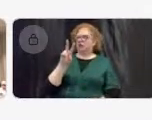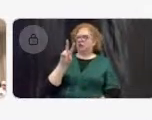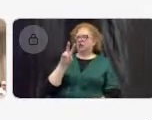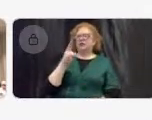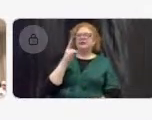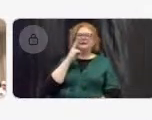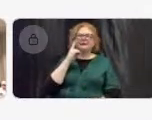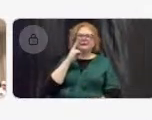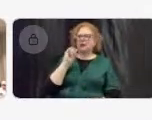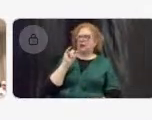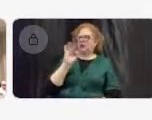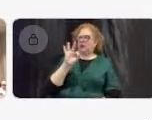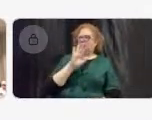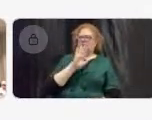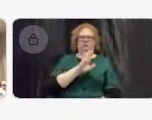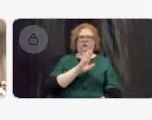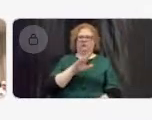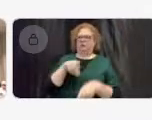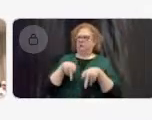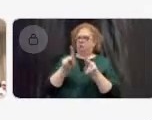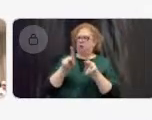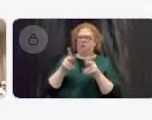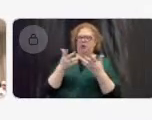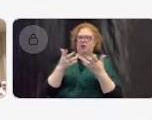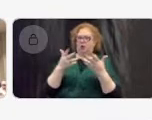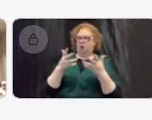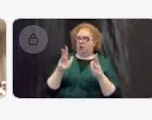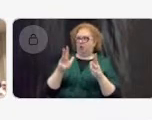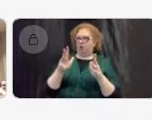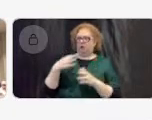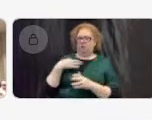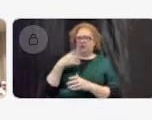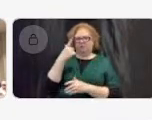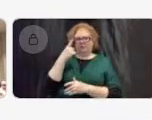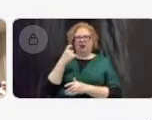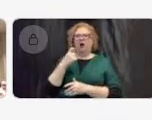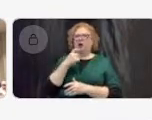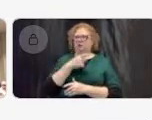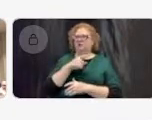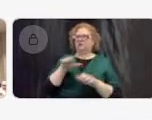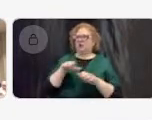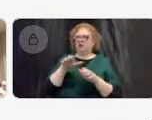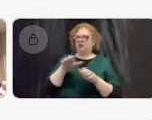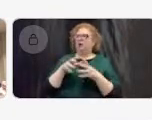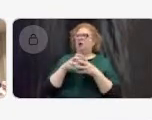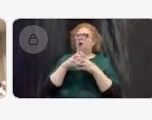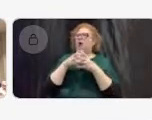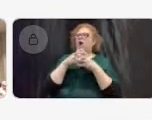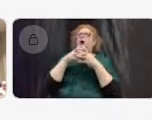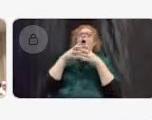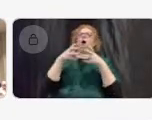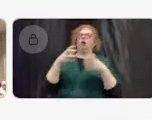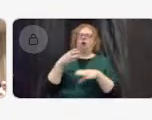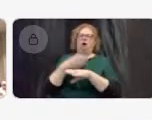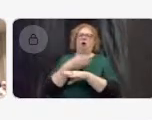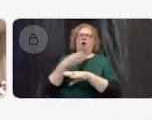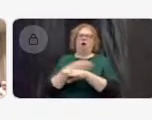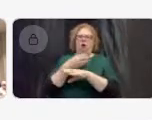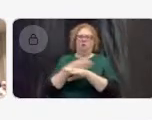if there had been a permit taken out, because there had been quite a bit of extensive remodeling done, as he just alluded